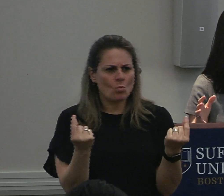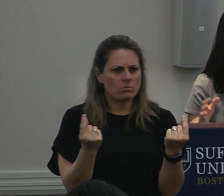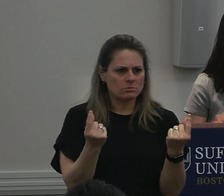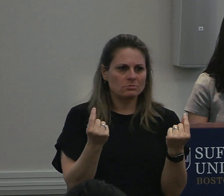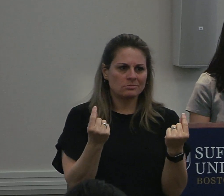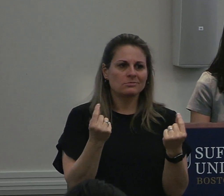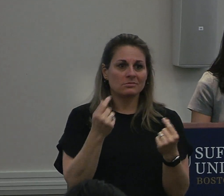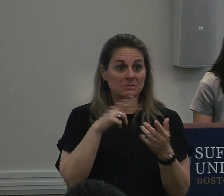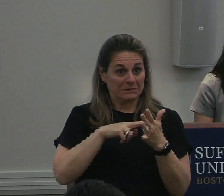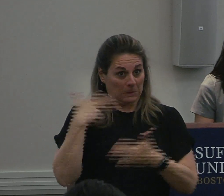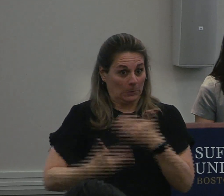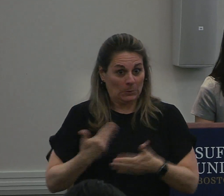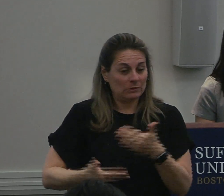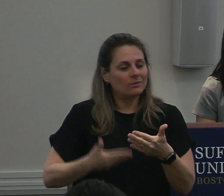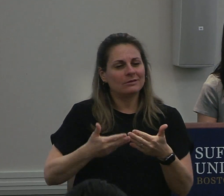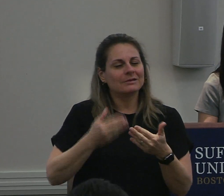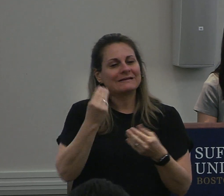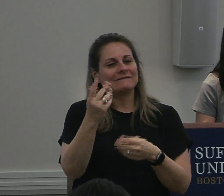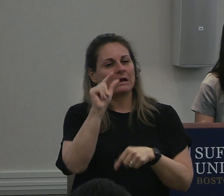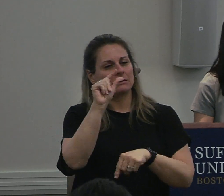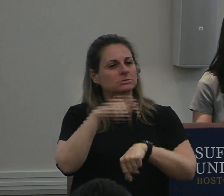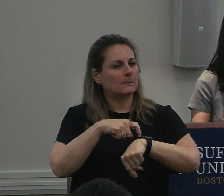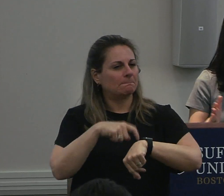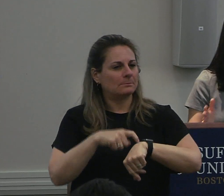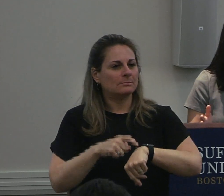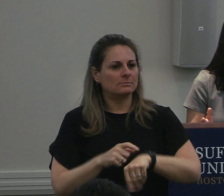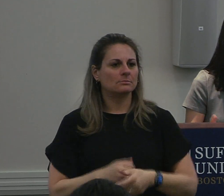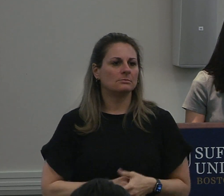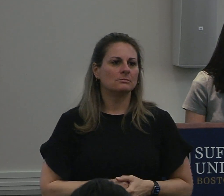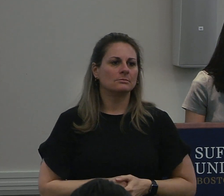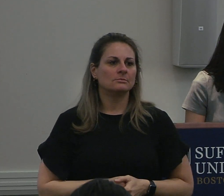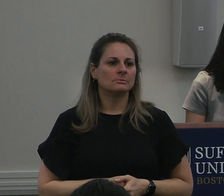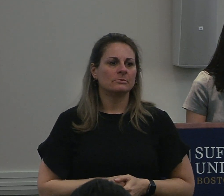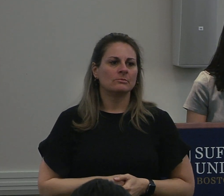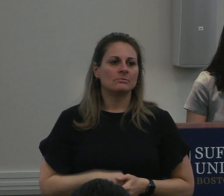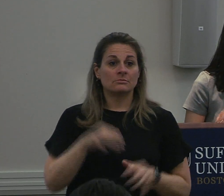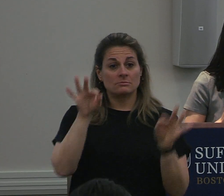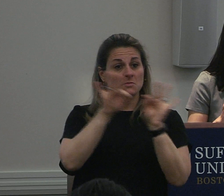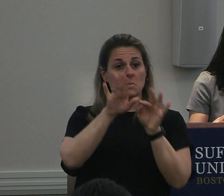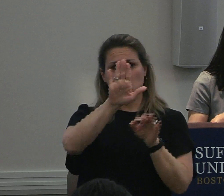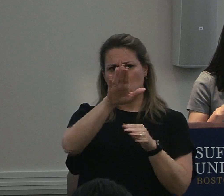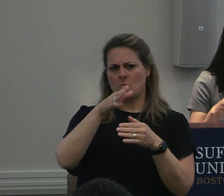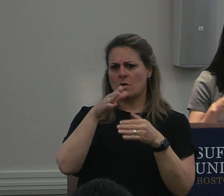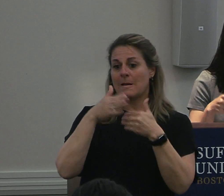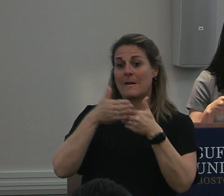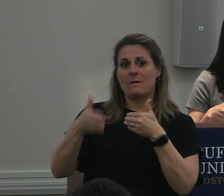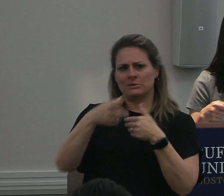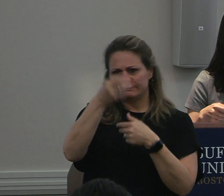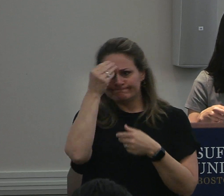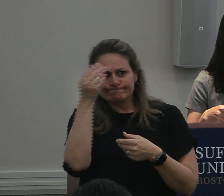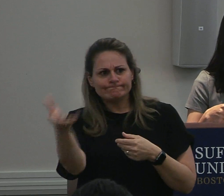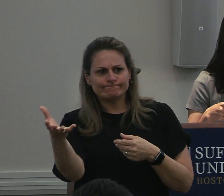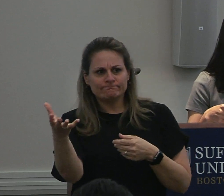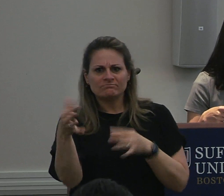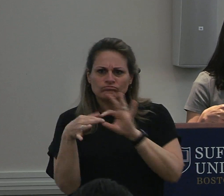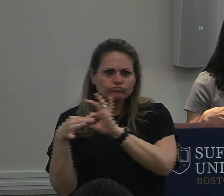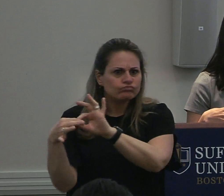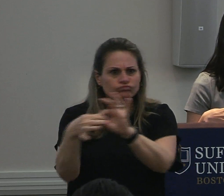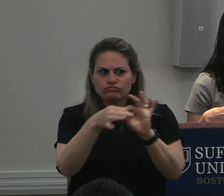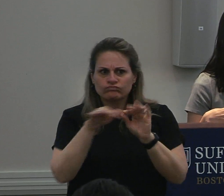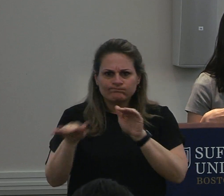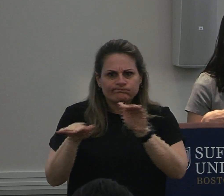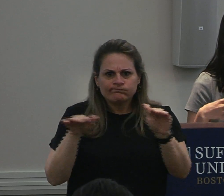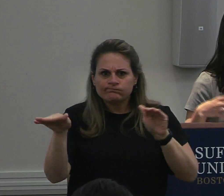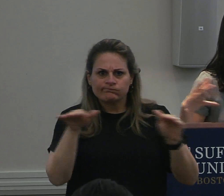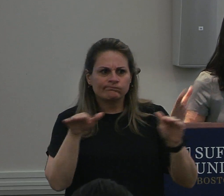systemic issue in that way, flagging it for either the neighborhood liaison or disability commission can help make sure someone is also monitoring this